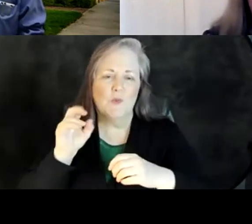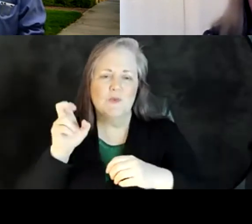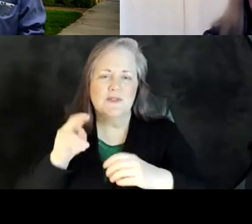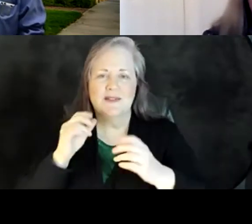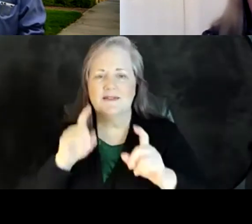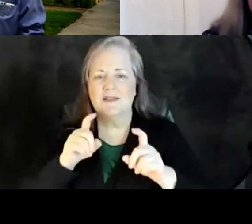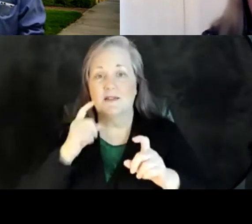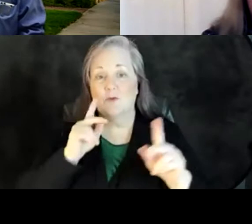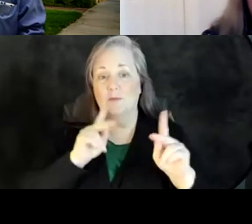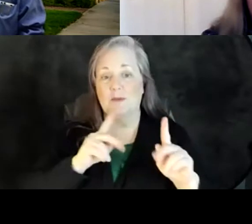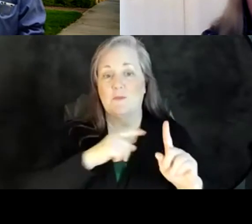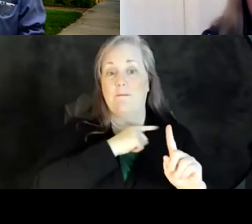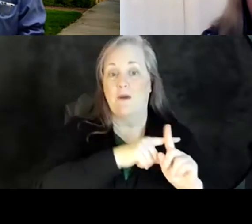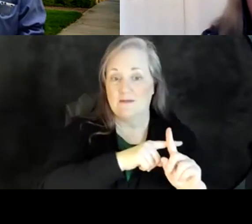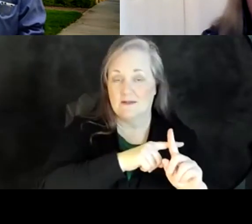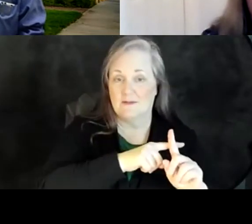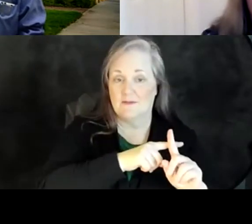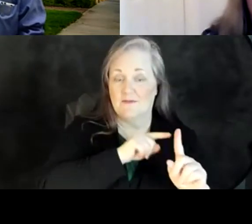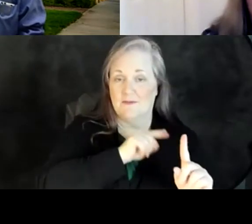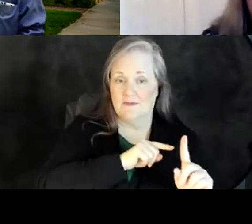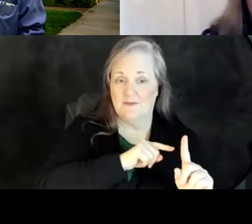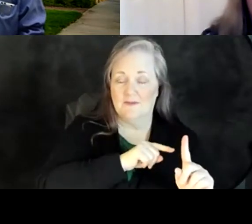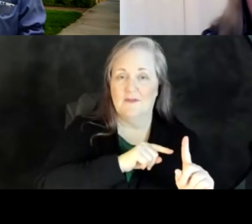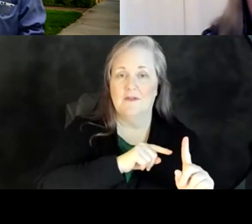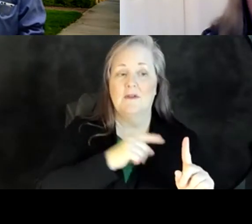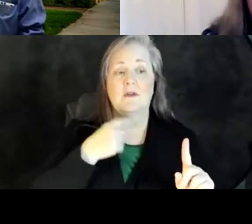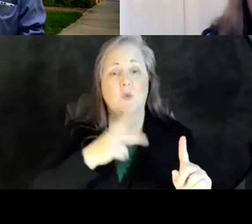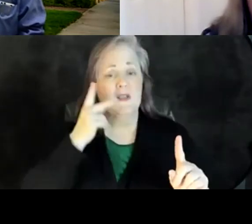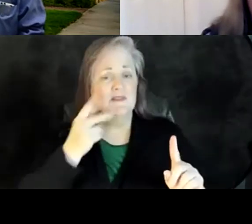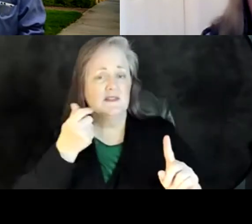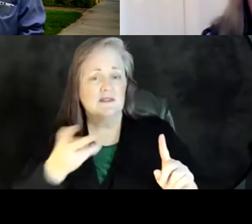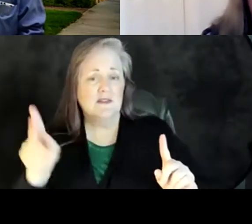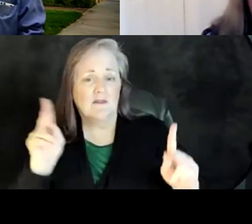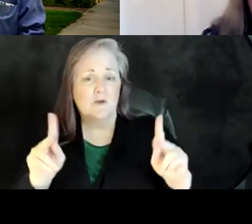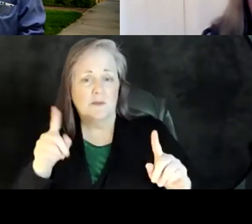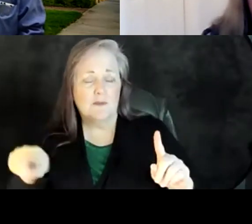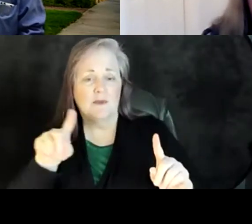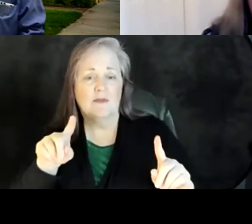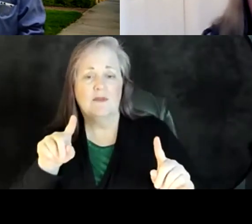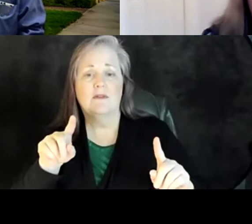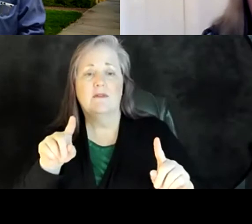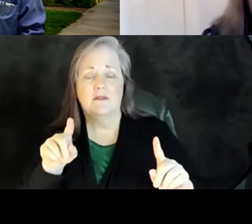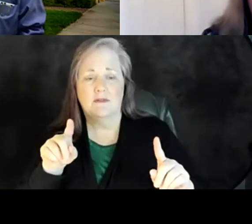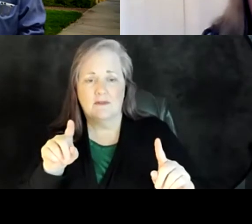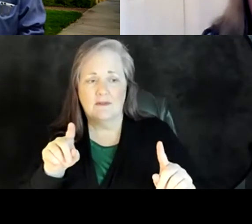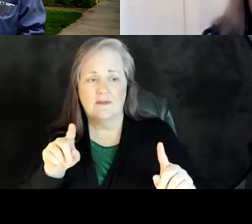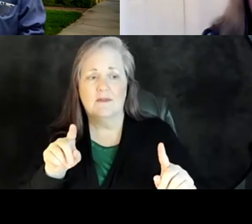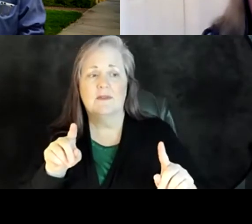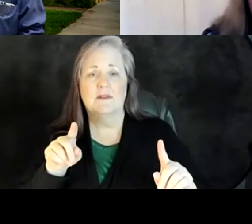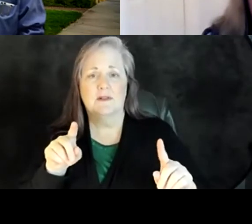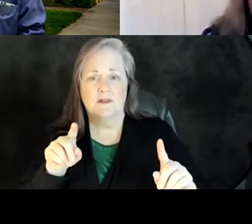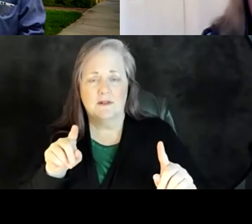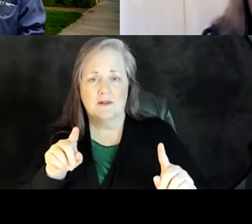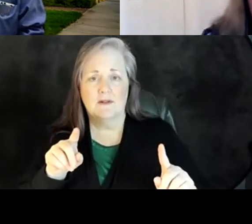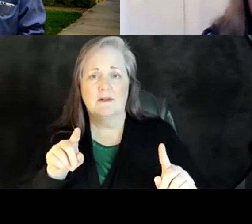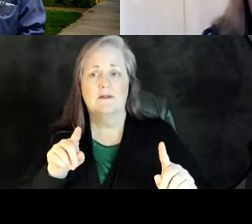people who are positive. We've seen several people who have turned